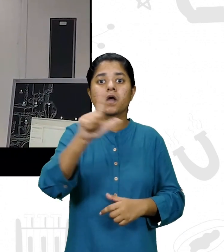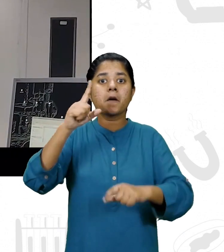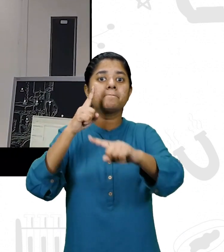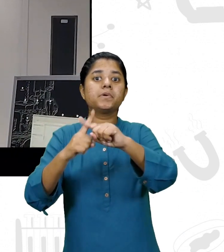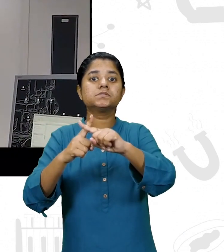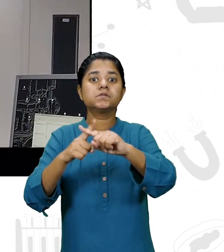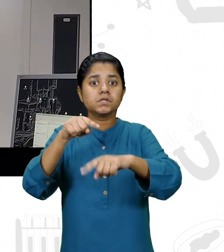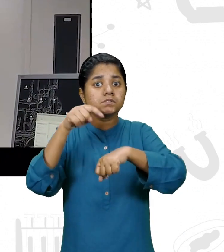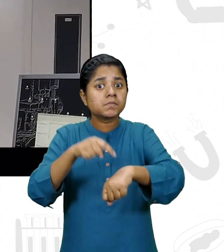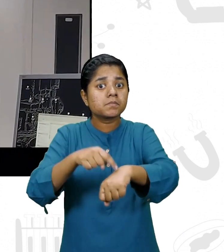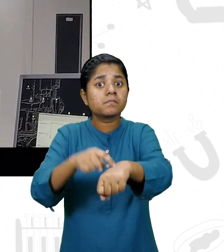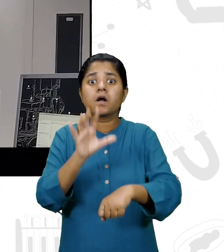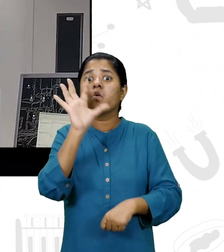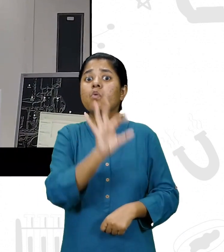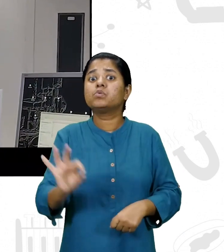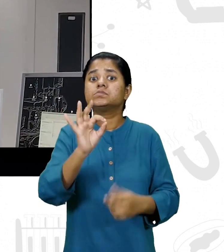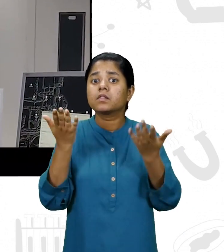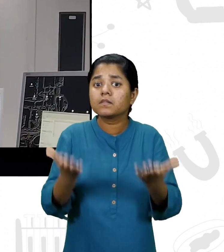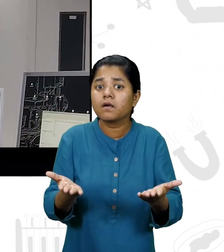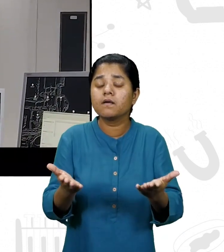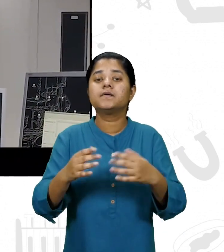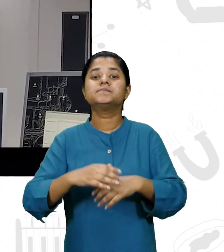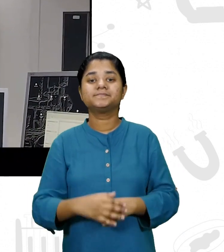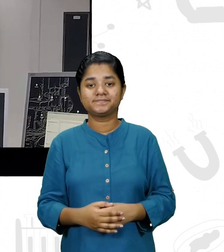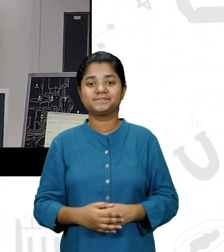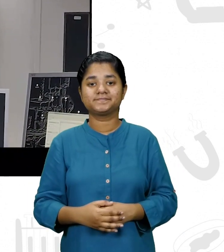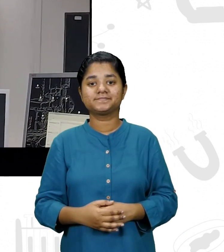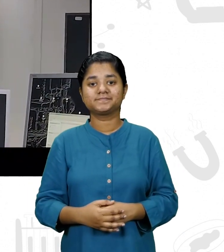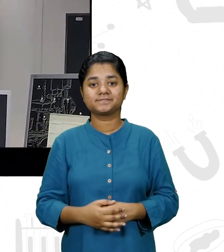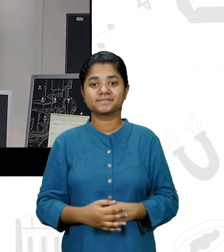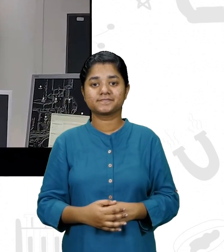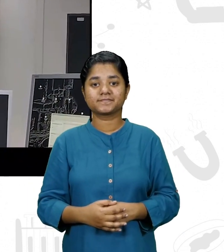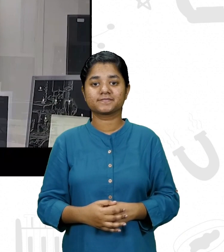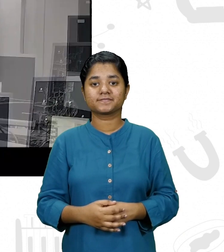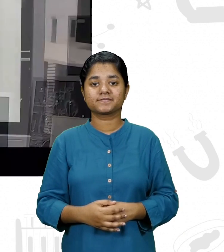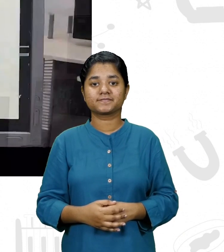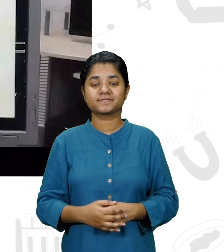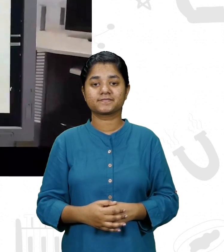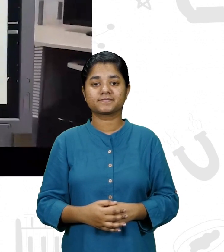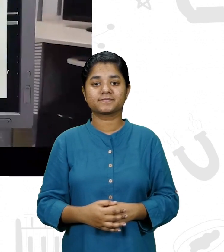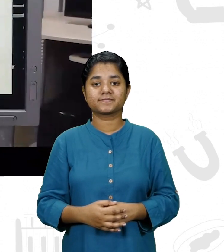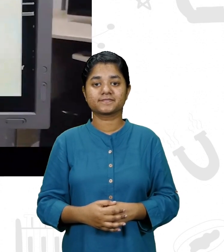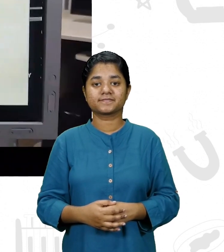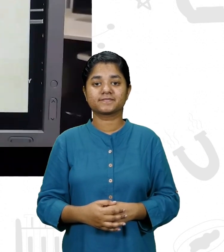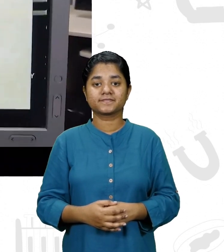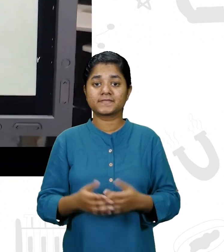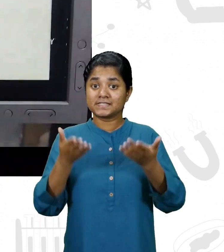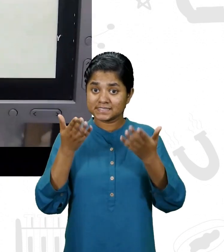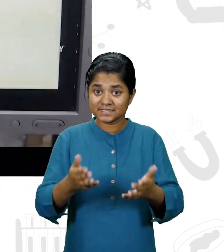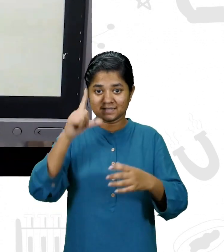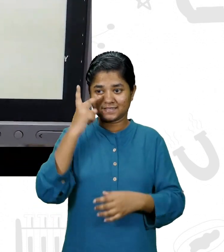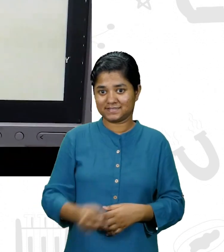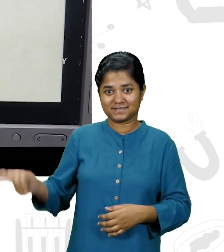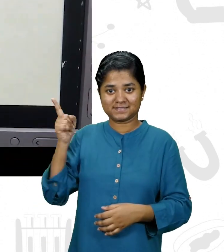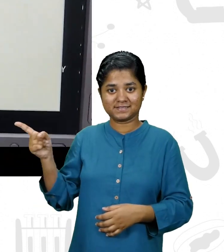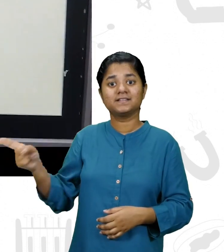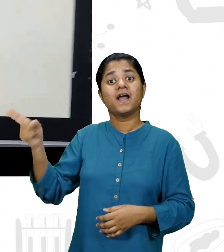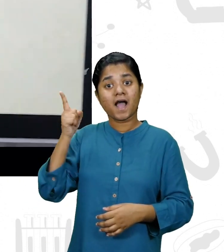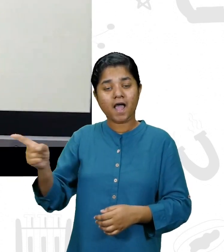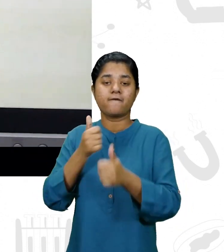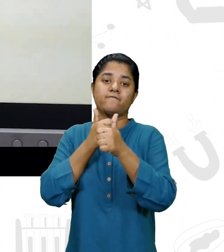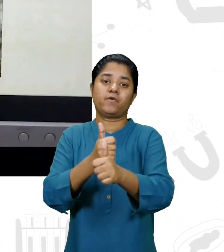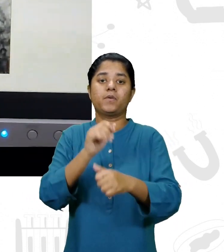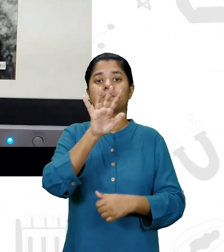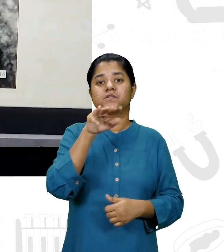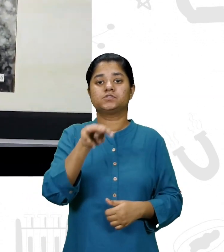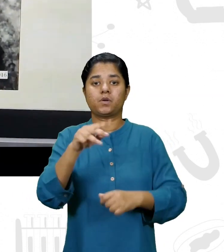x magnification, 700,000 times the original size. The x here is only 5,000. So